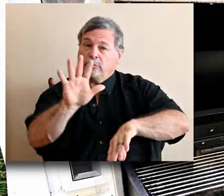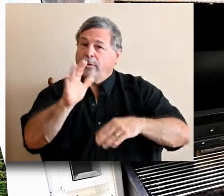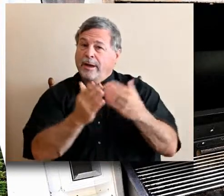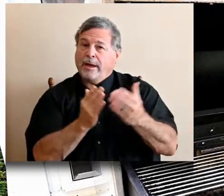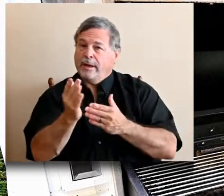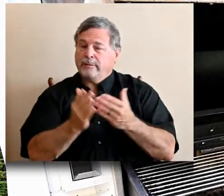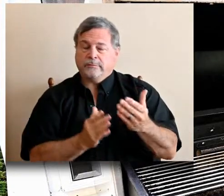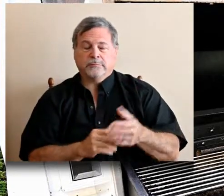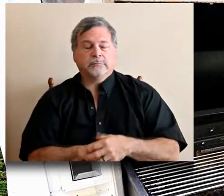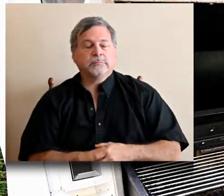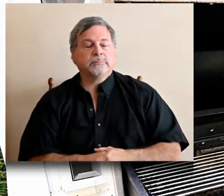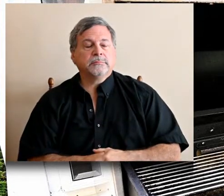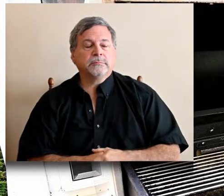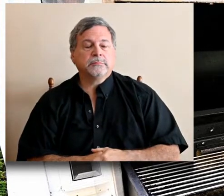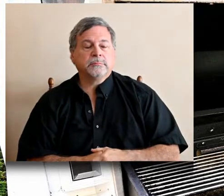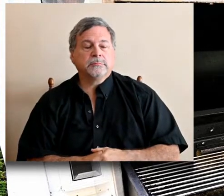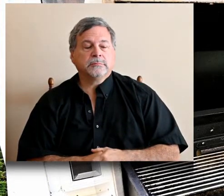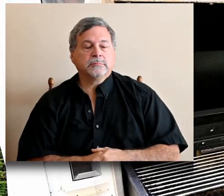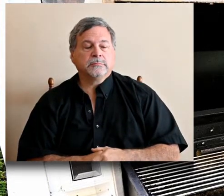is scorching hot.